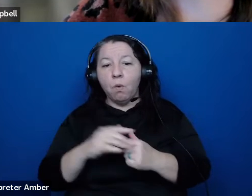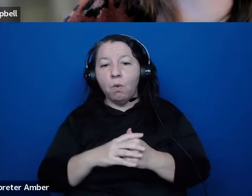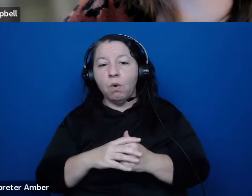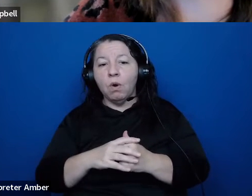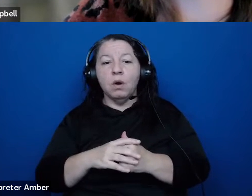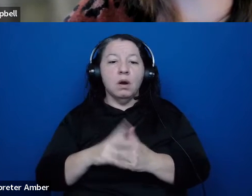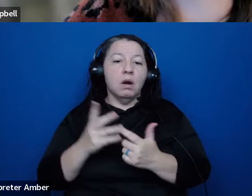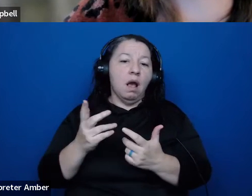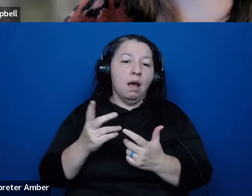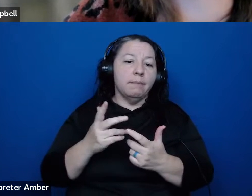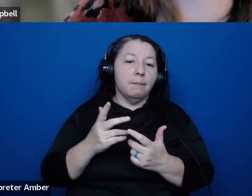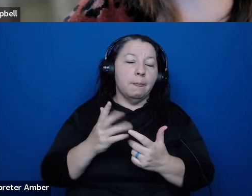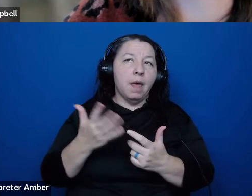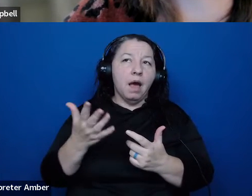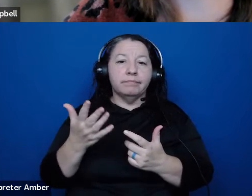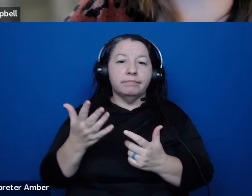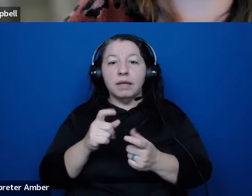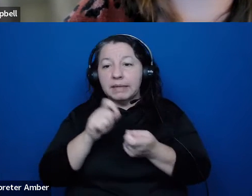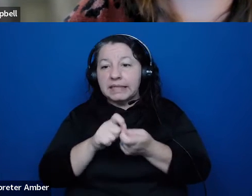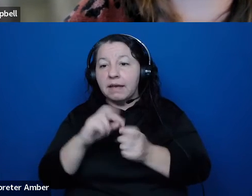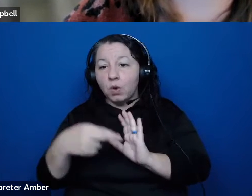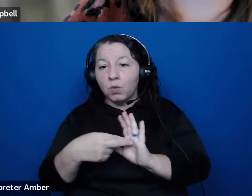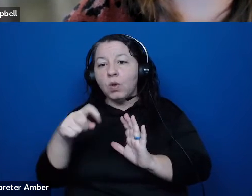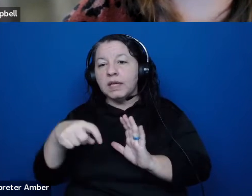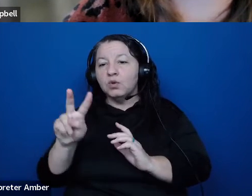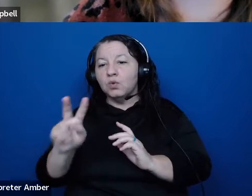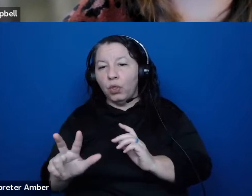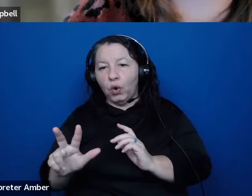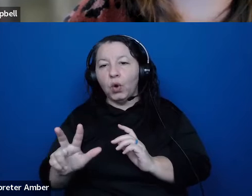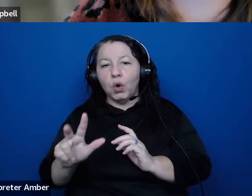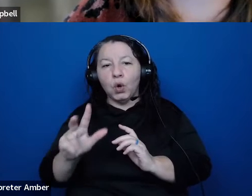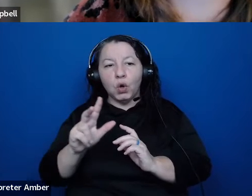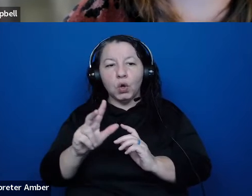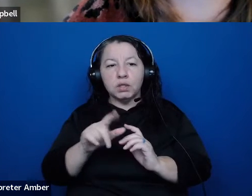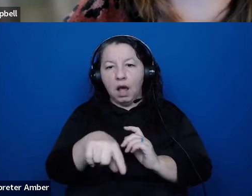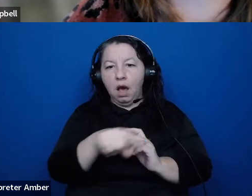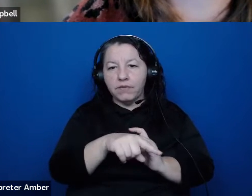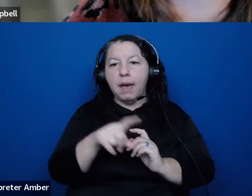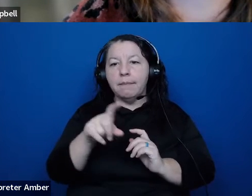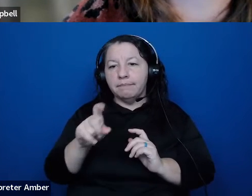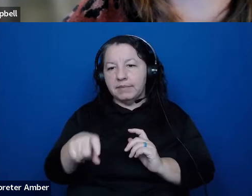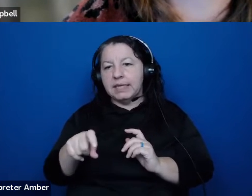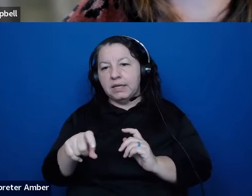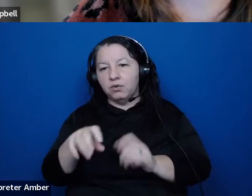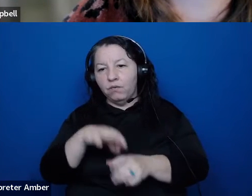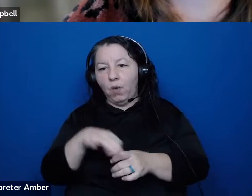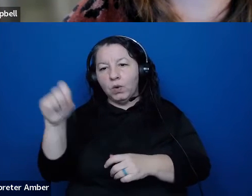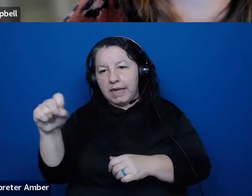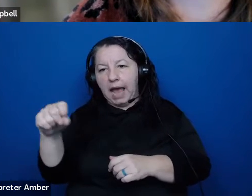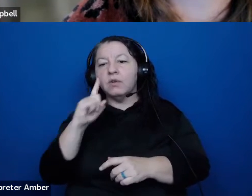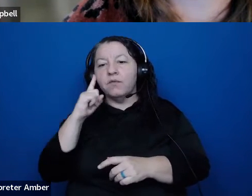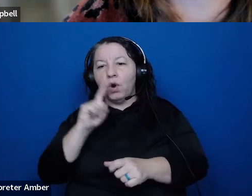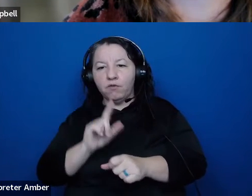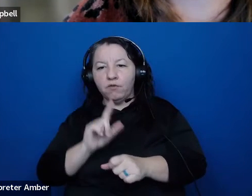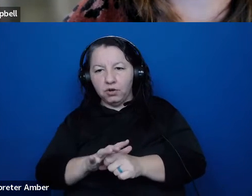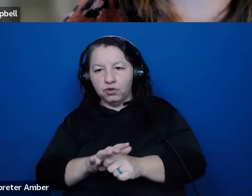position. There's usually needs 2/3 of a vote to confirm them. So now with the new